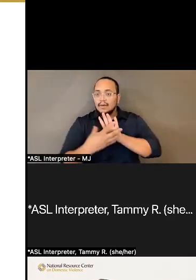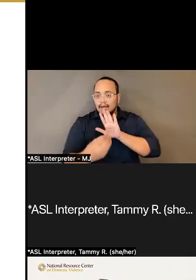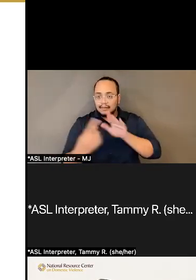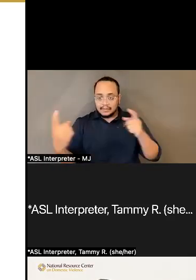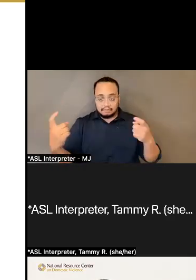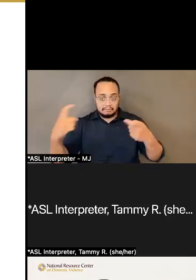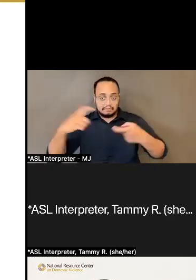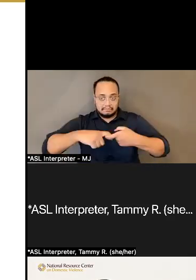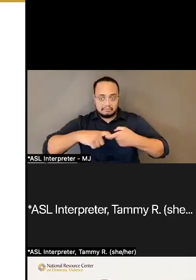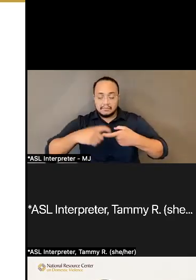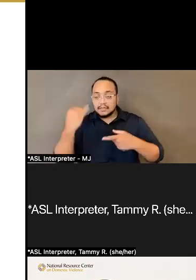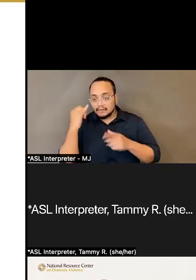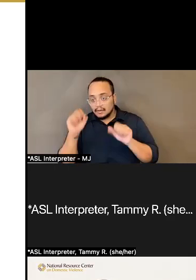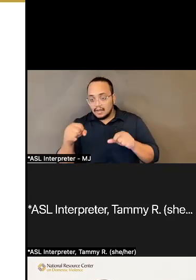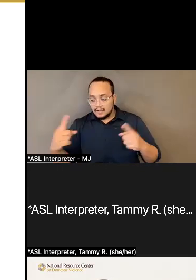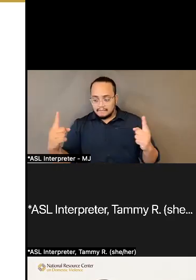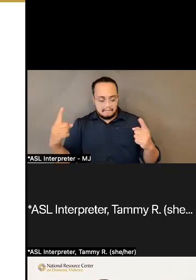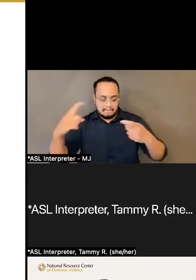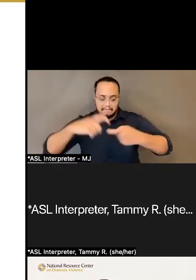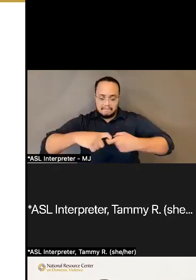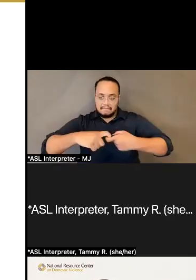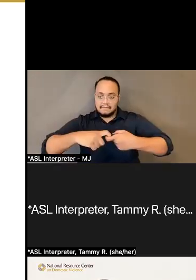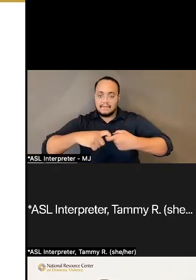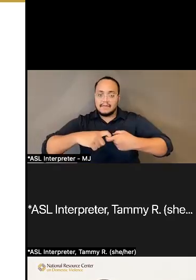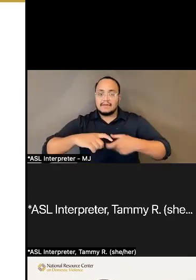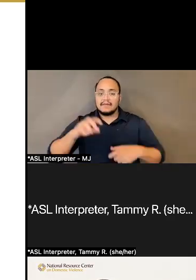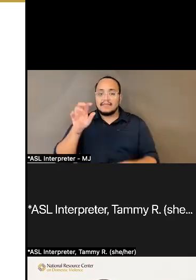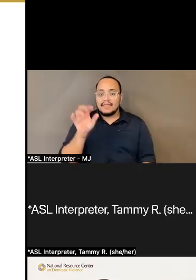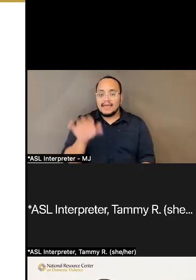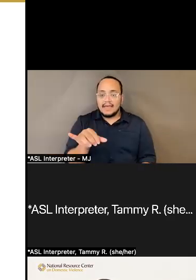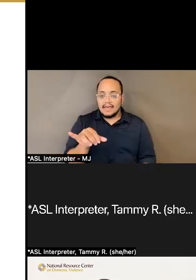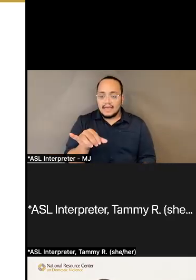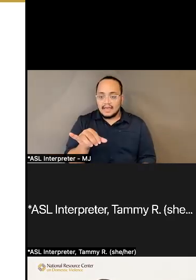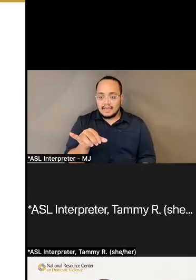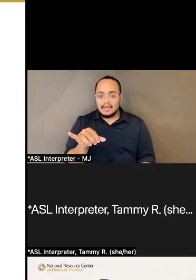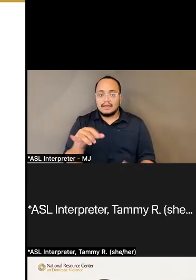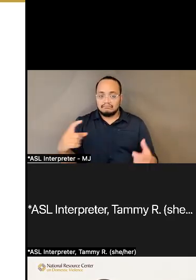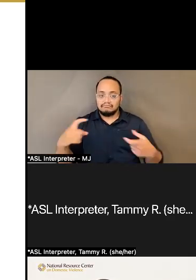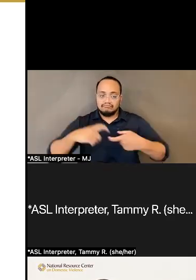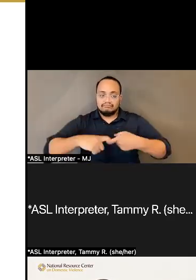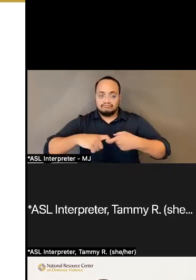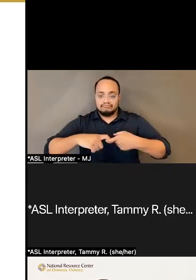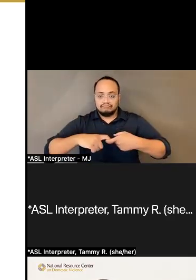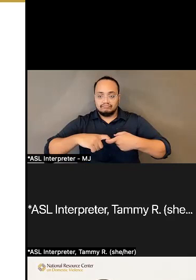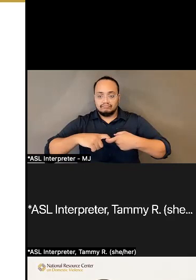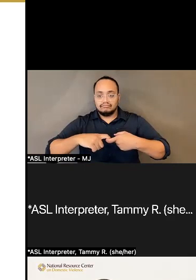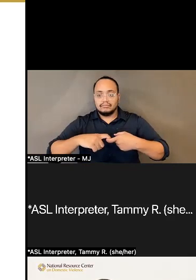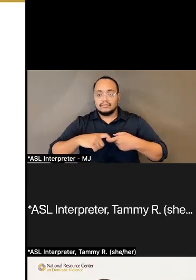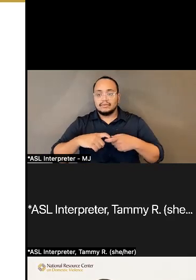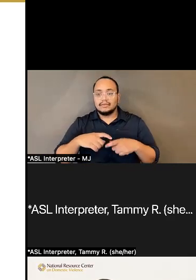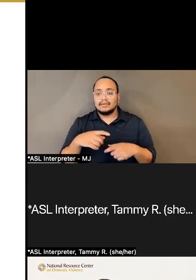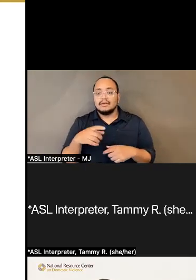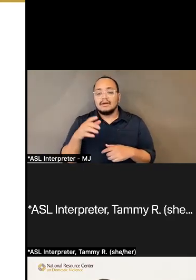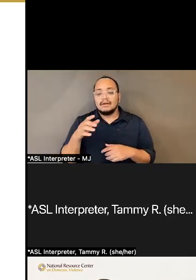are able. This is the pattern that is formed currently by my flat, what